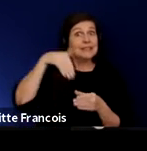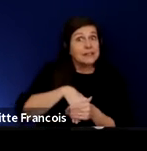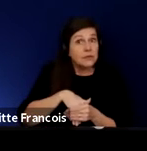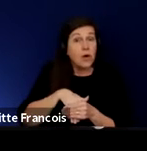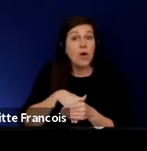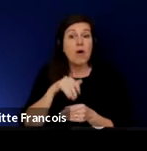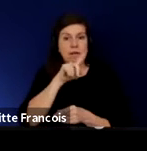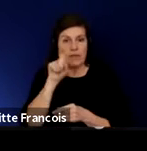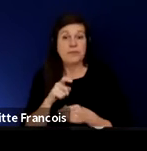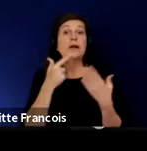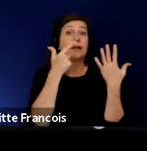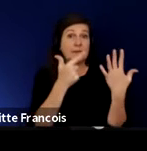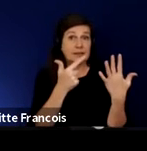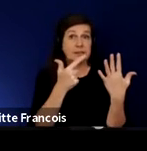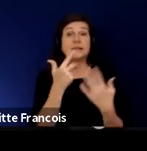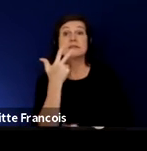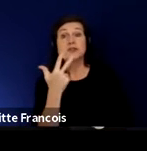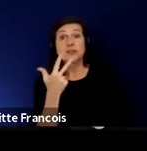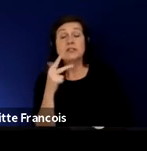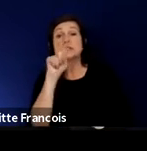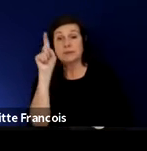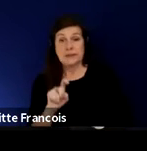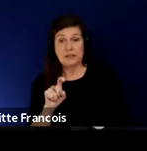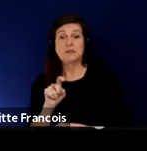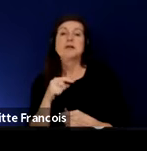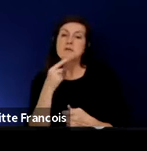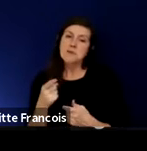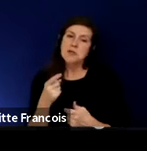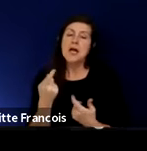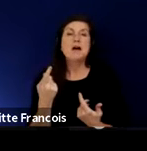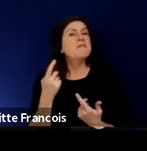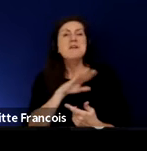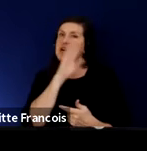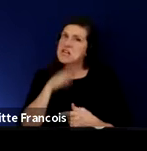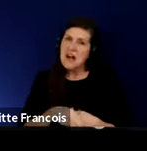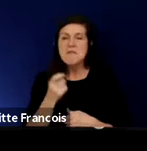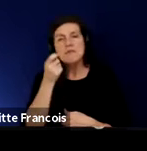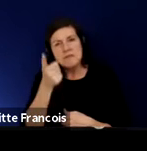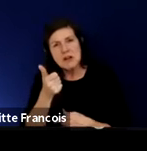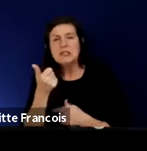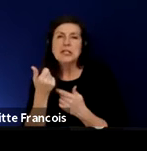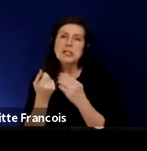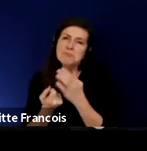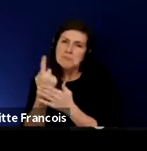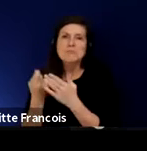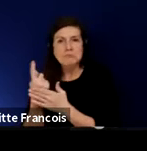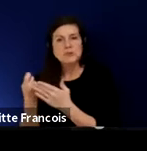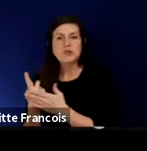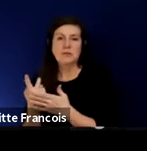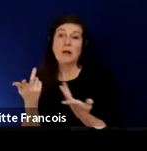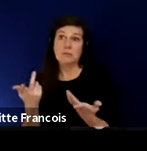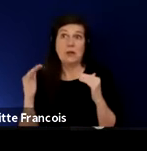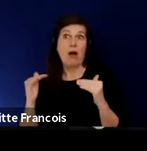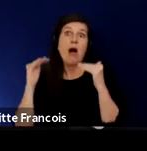then 73% answered never, rarely, or sometimes. So that's higher than sort of average